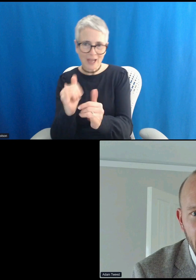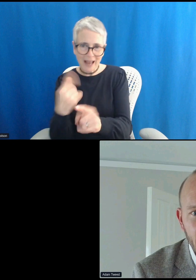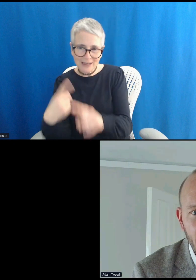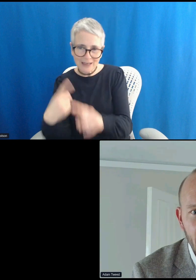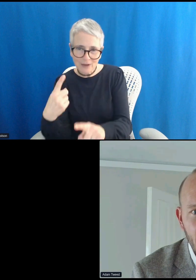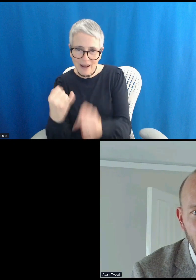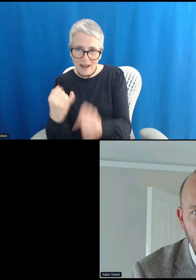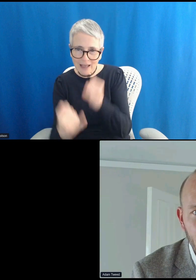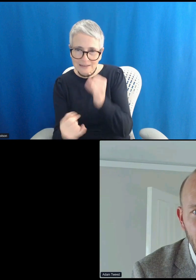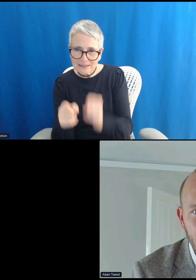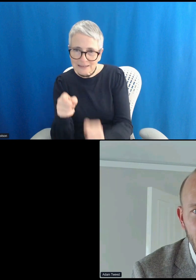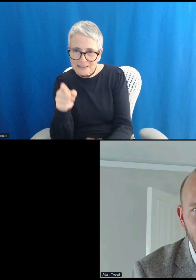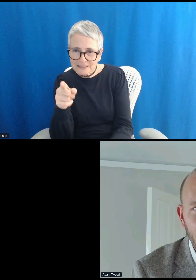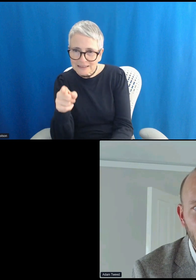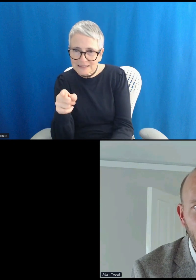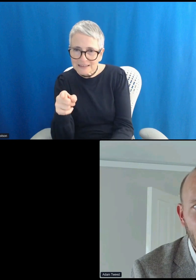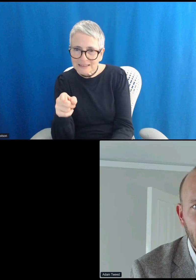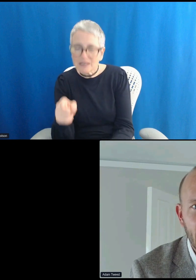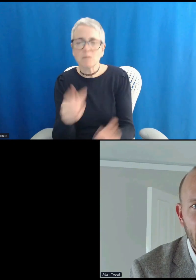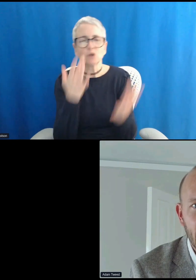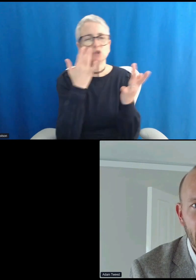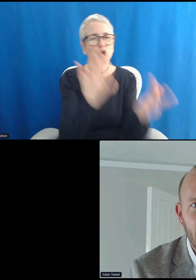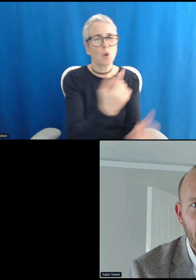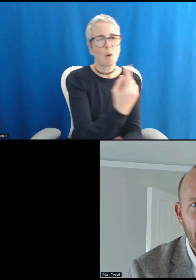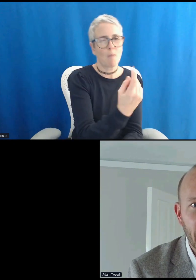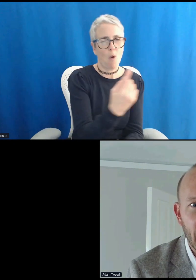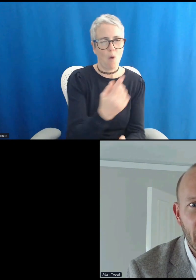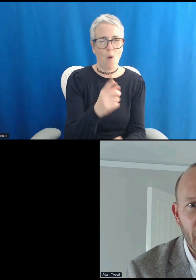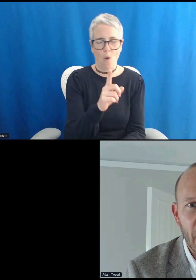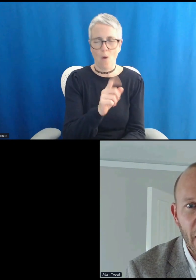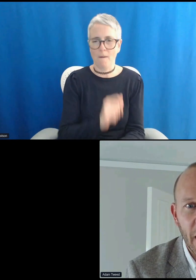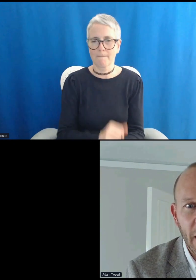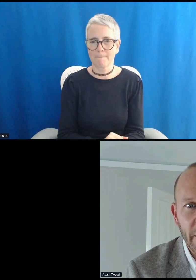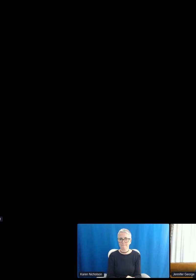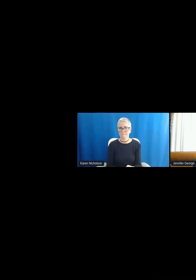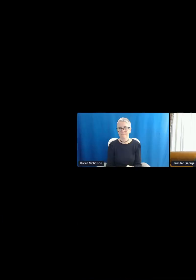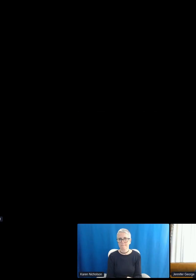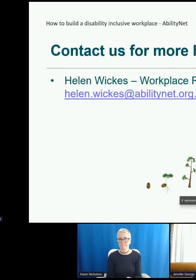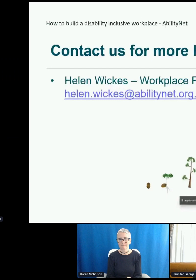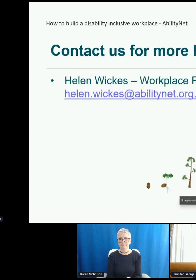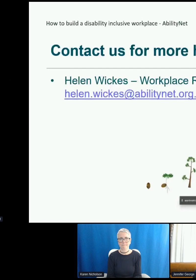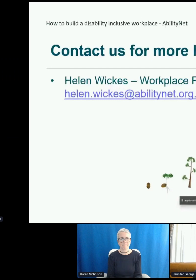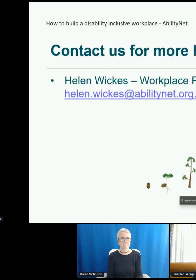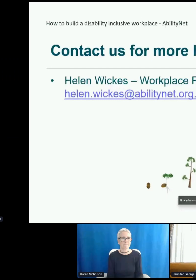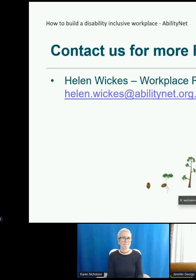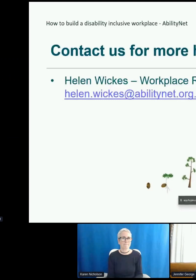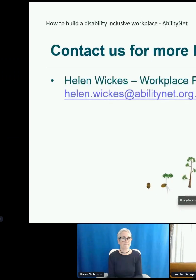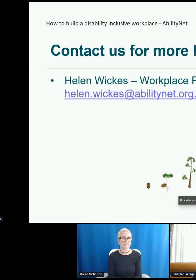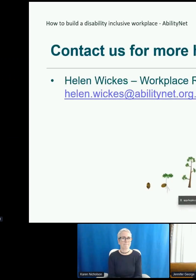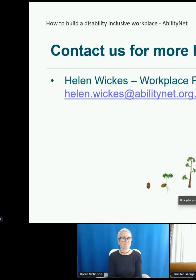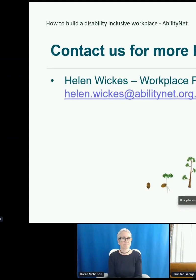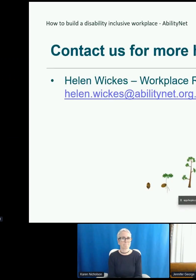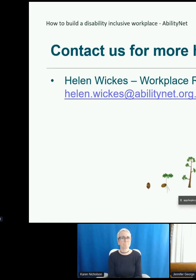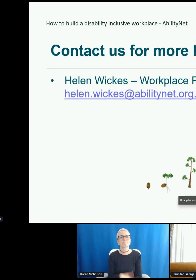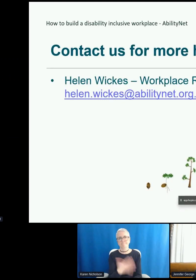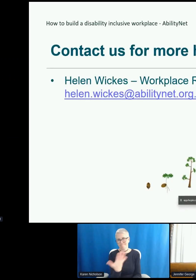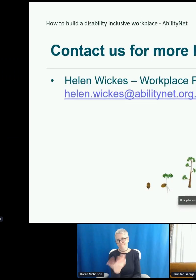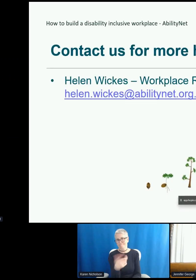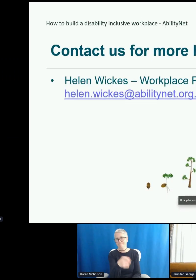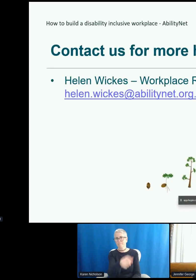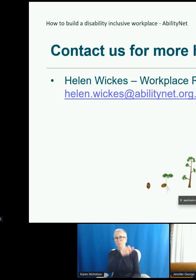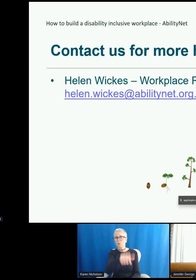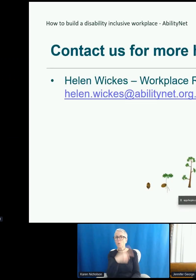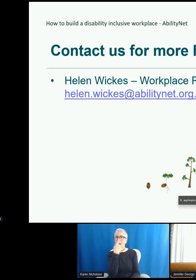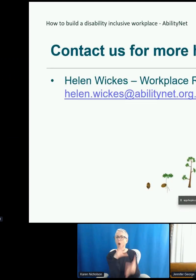I do that, I'm just going to share my screen again in terms of just giving you somebody to contact at